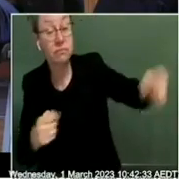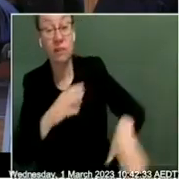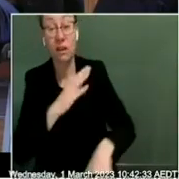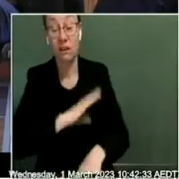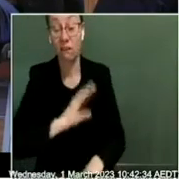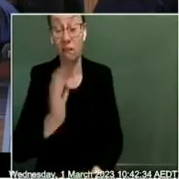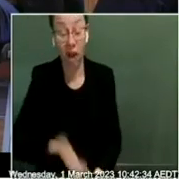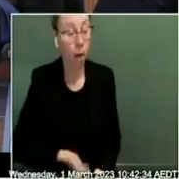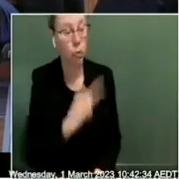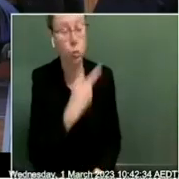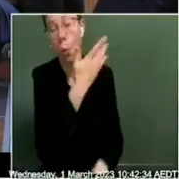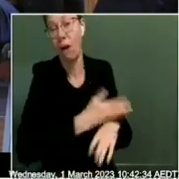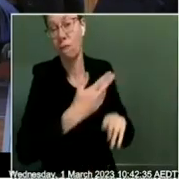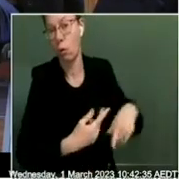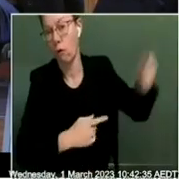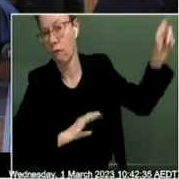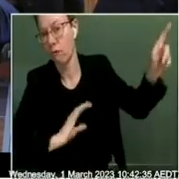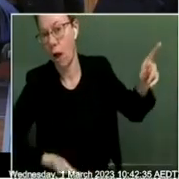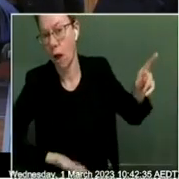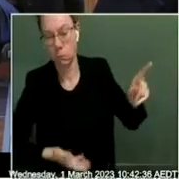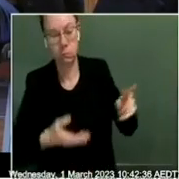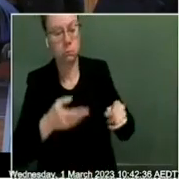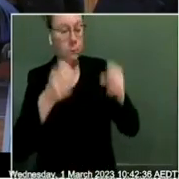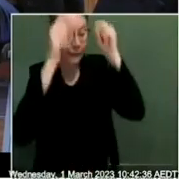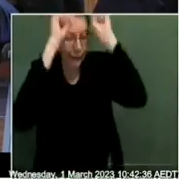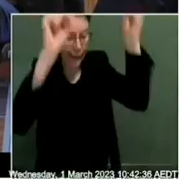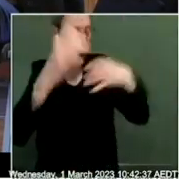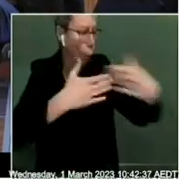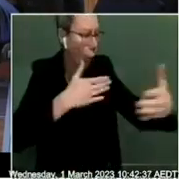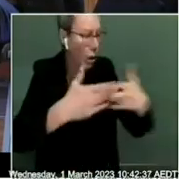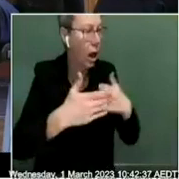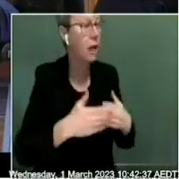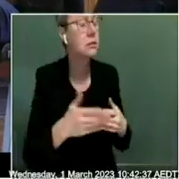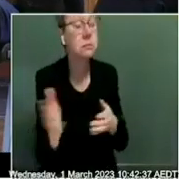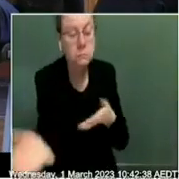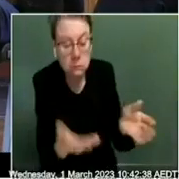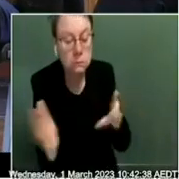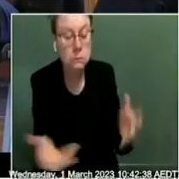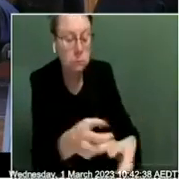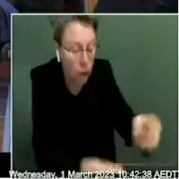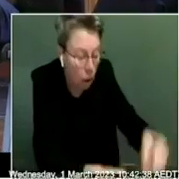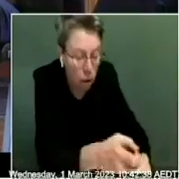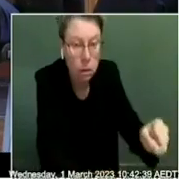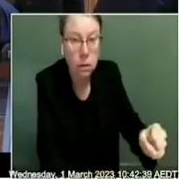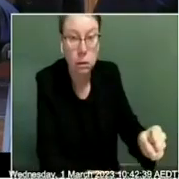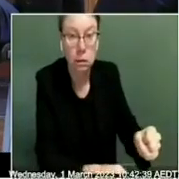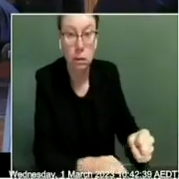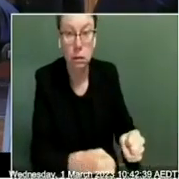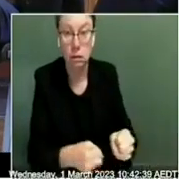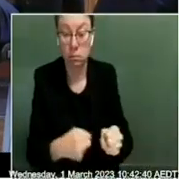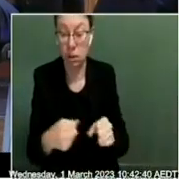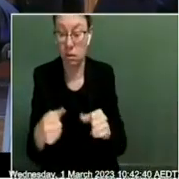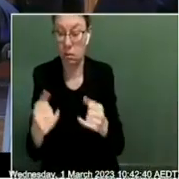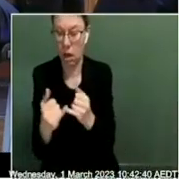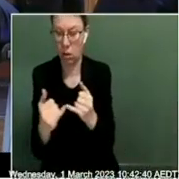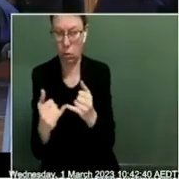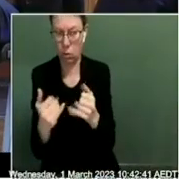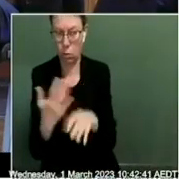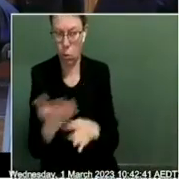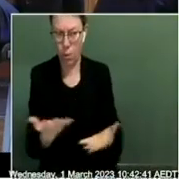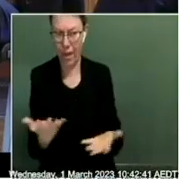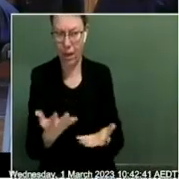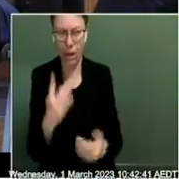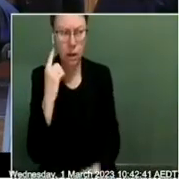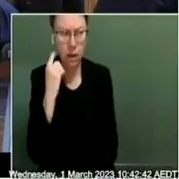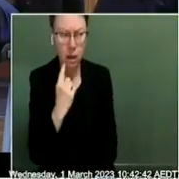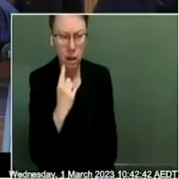them. And if he'd been working there, we don't know where he was working. How come he had a broken jaw and where is his medical records? My grandmother,